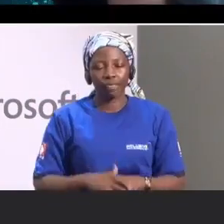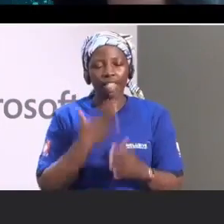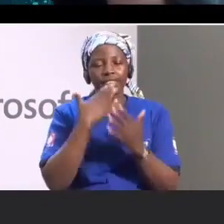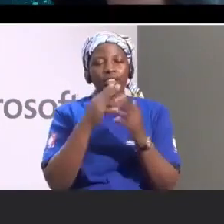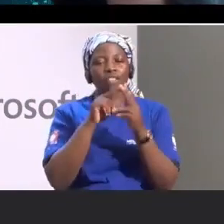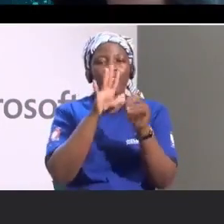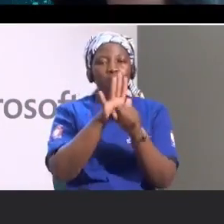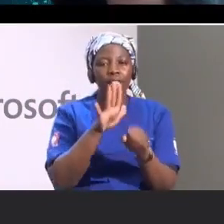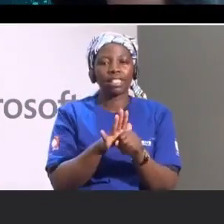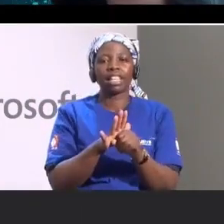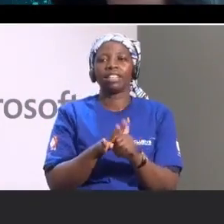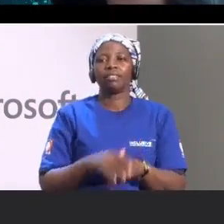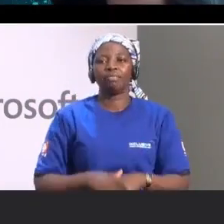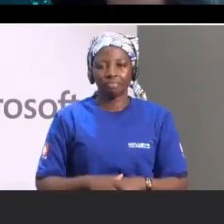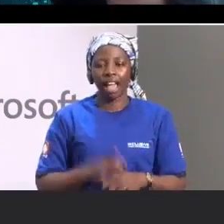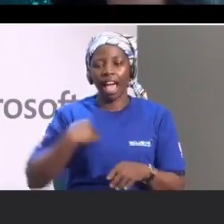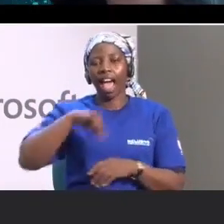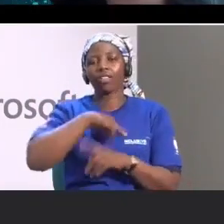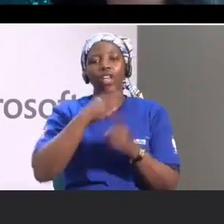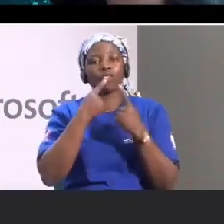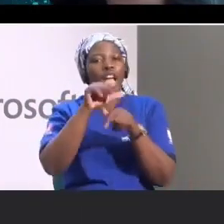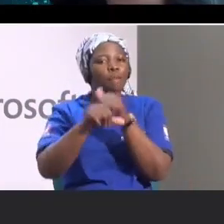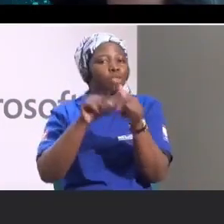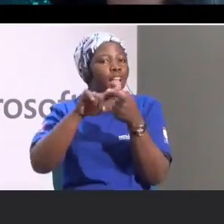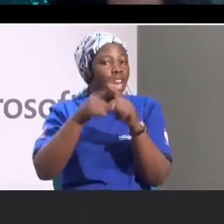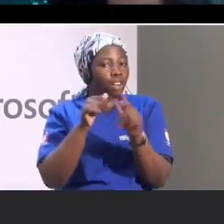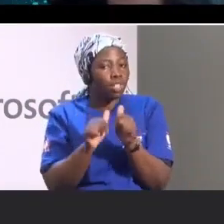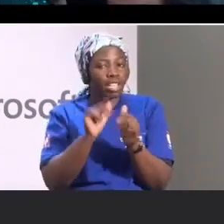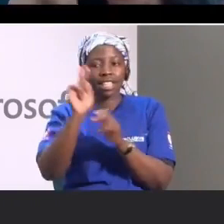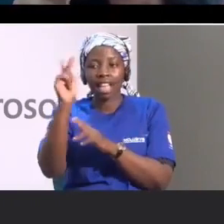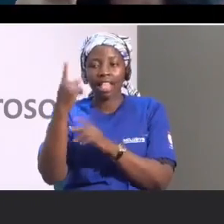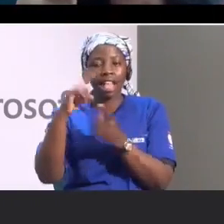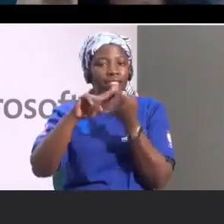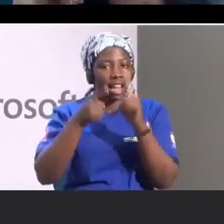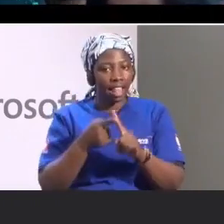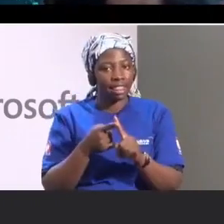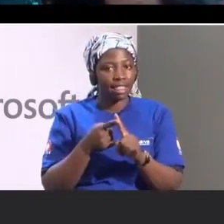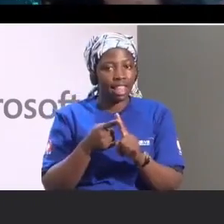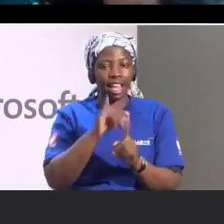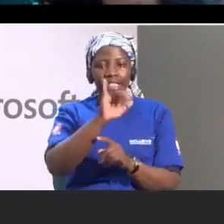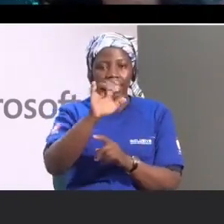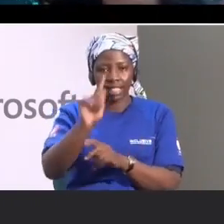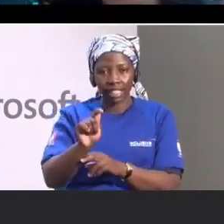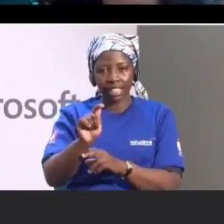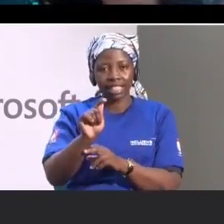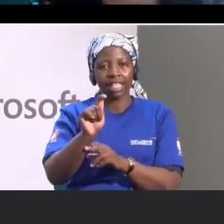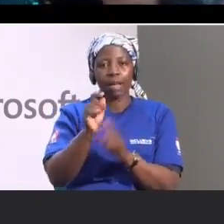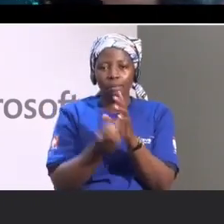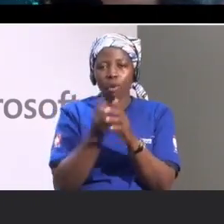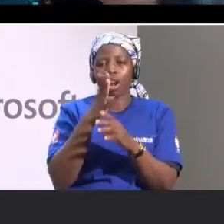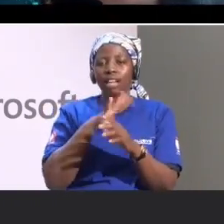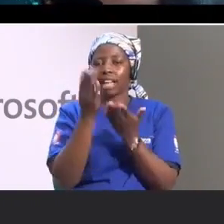So, colleagues, the standard we are talking about is called Kenya Standard ICT Products and